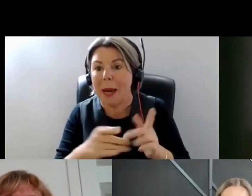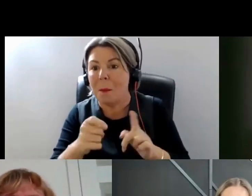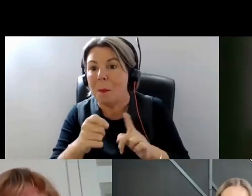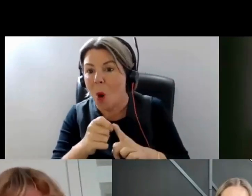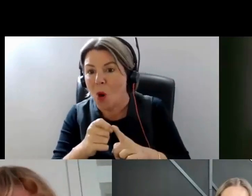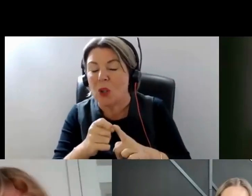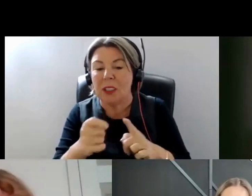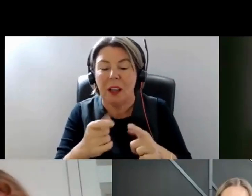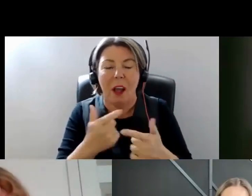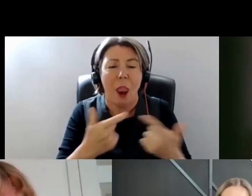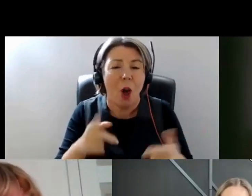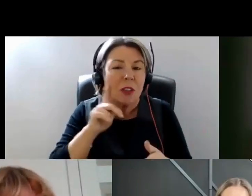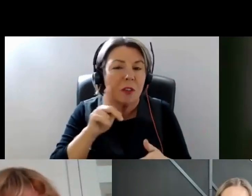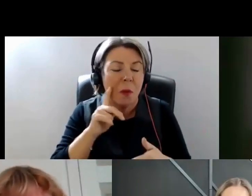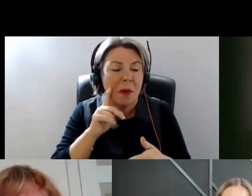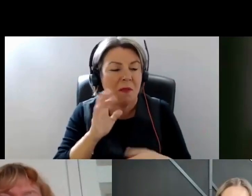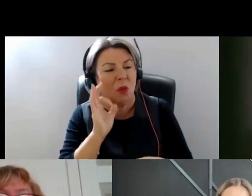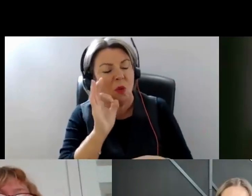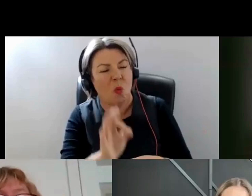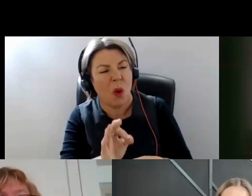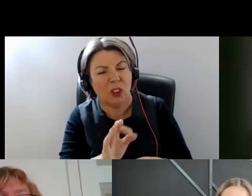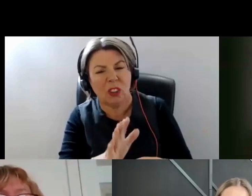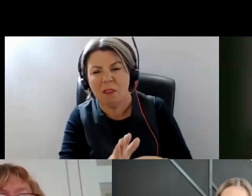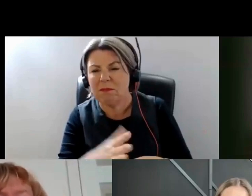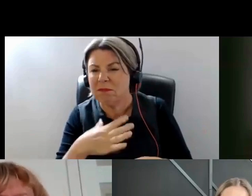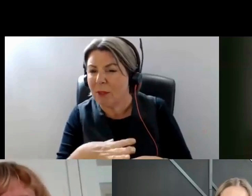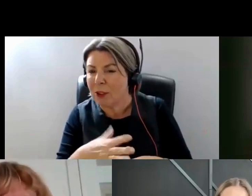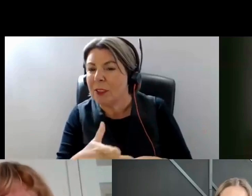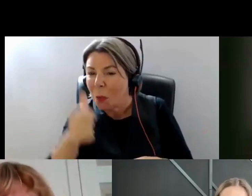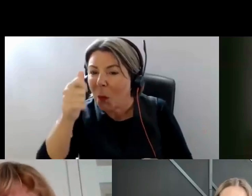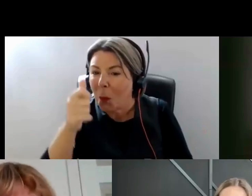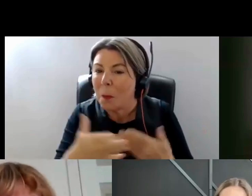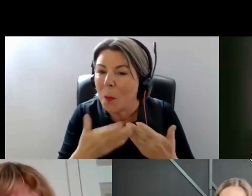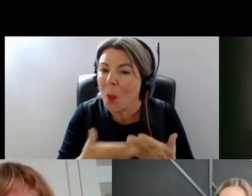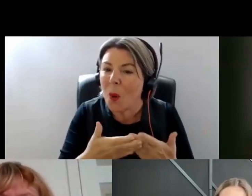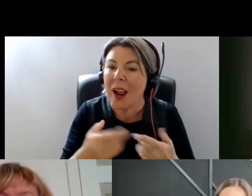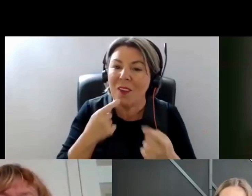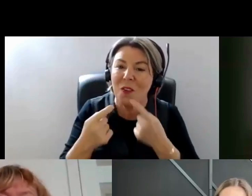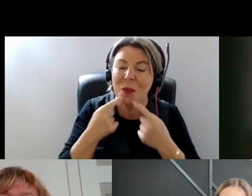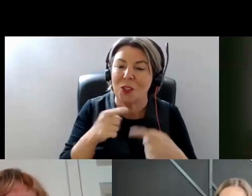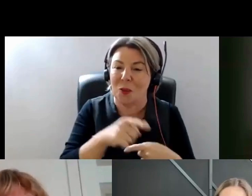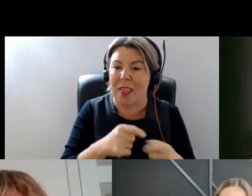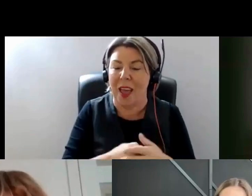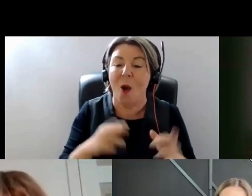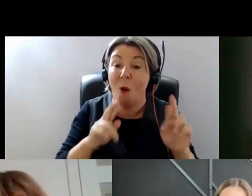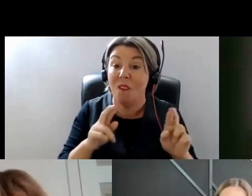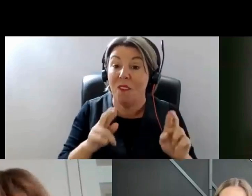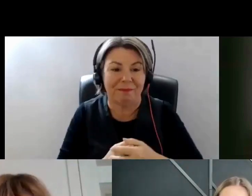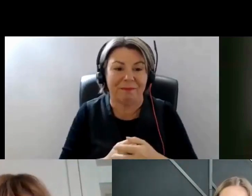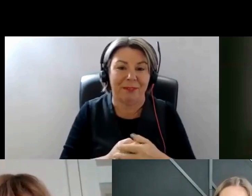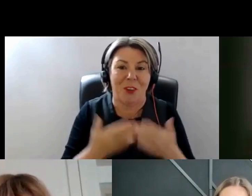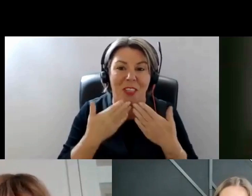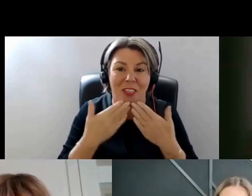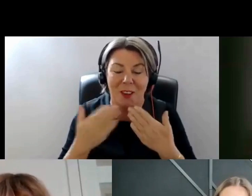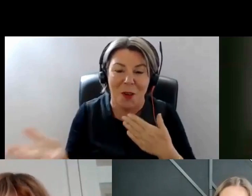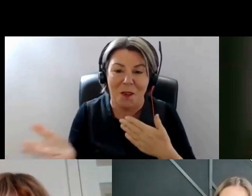many women still have questions and things that they would like to know a little bit more about. So hopefully today we can address that. Can